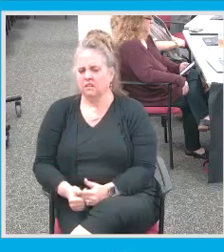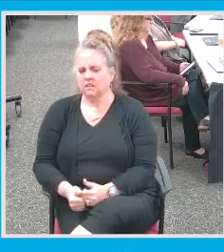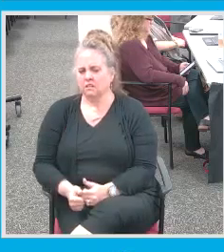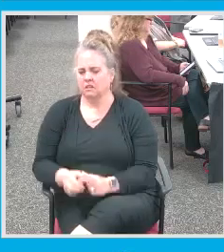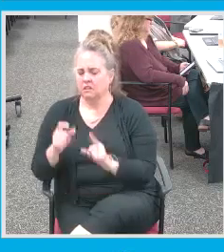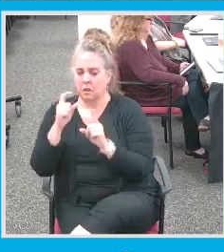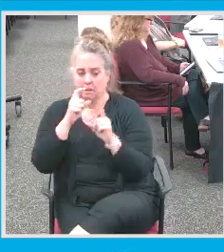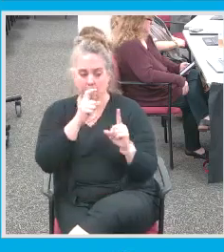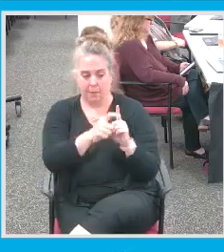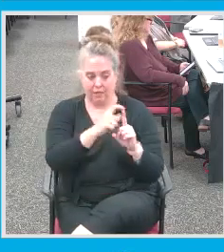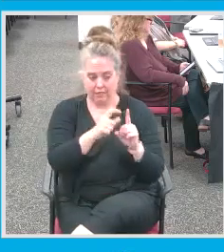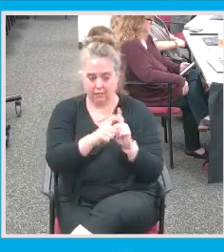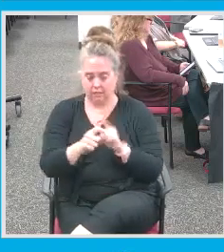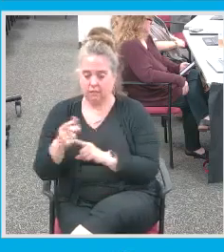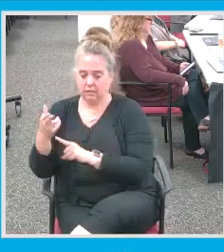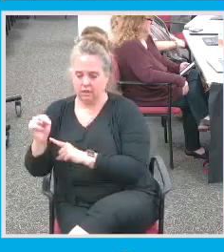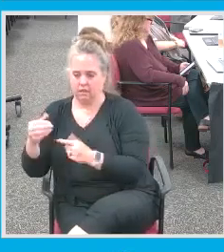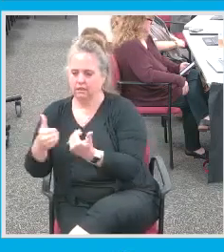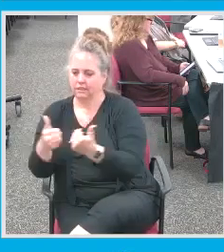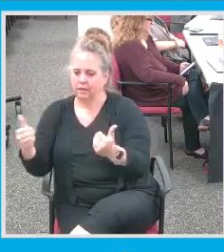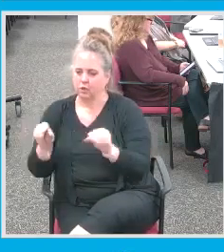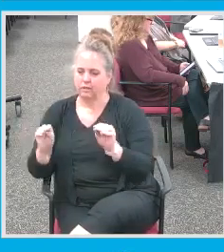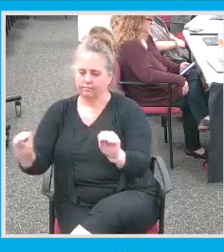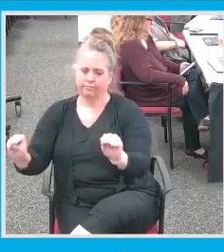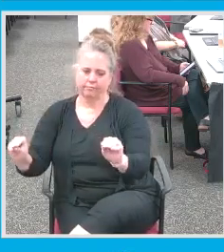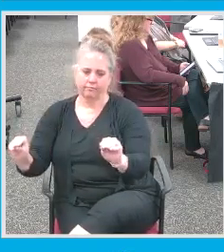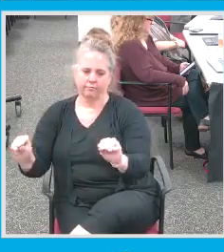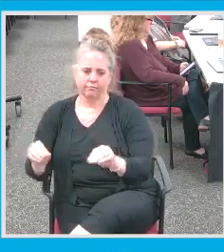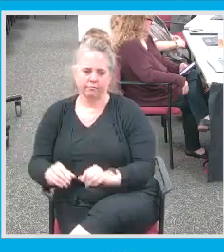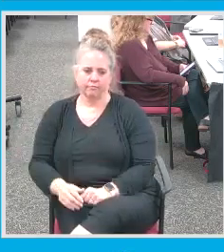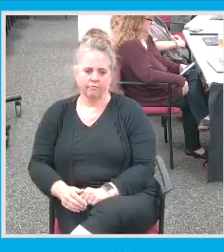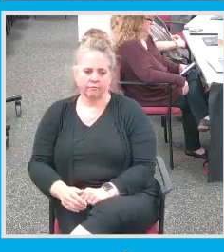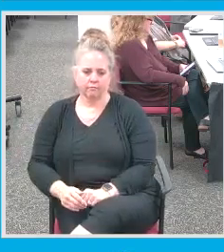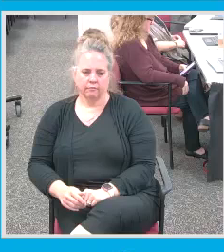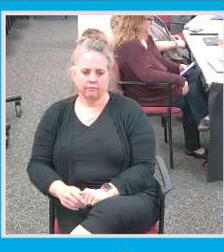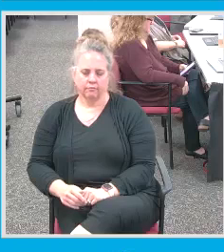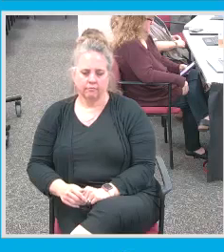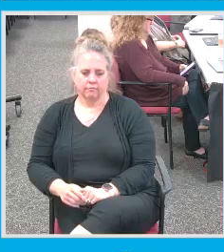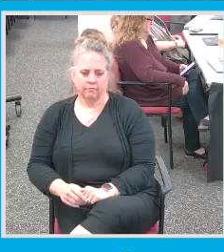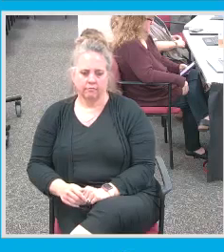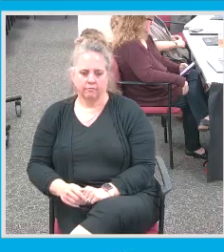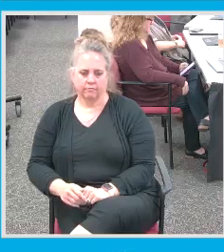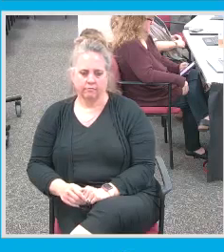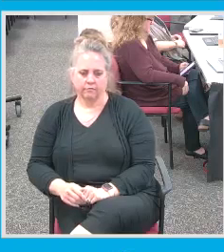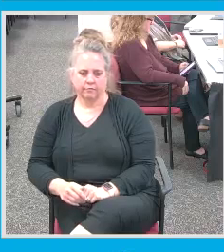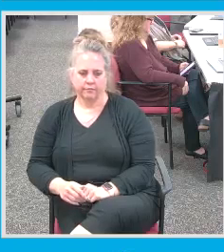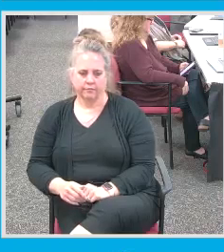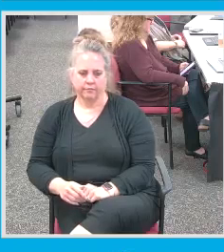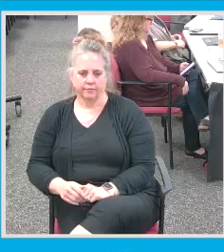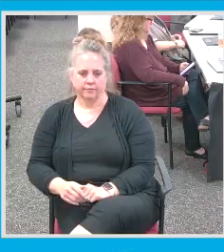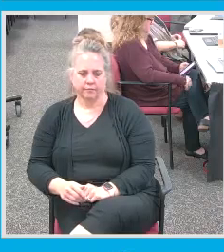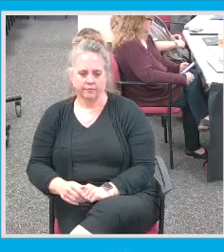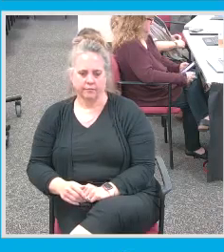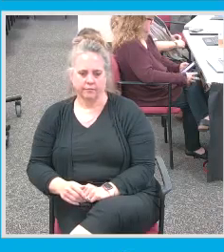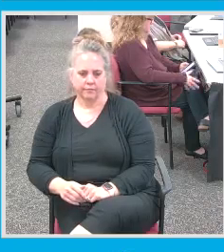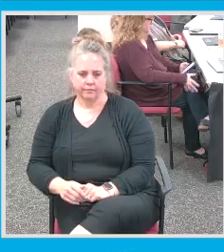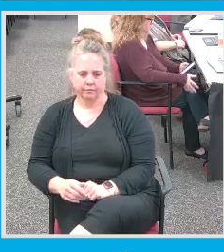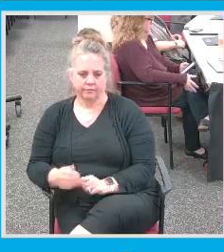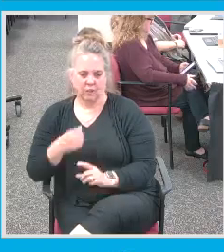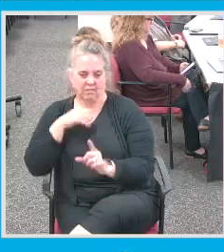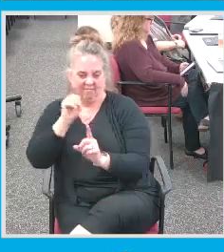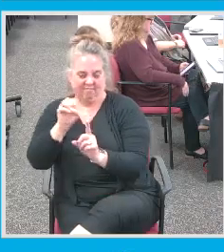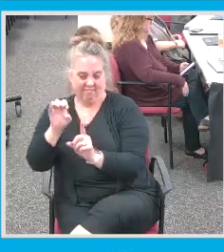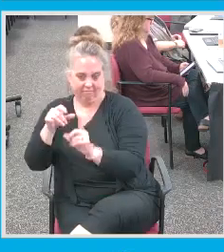from your firearm. There are quick release options. And so we just review those with firearm owners because we want to